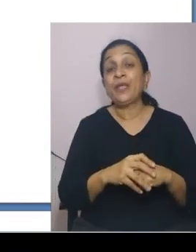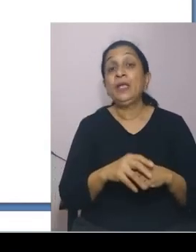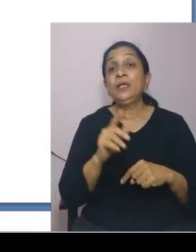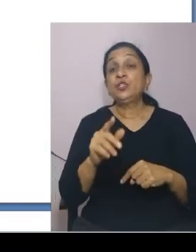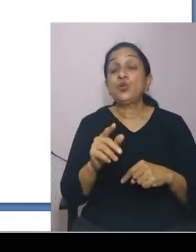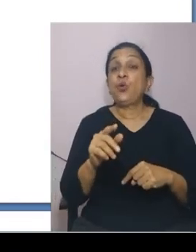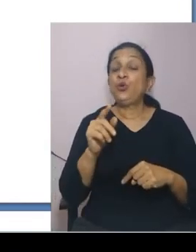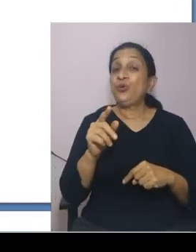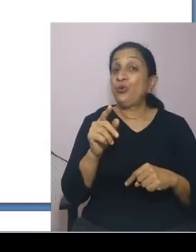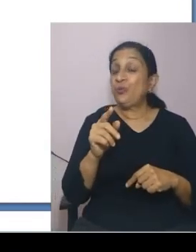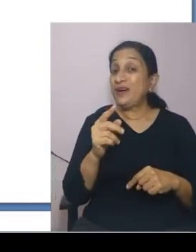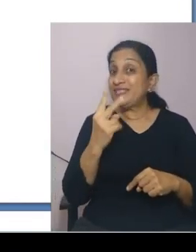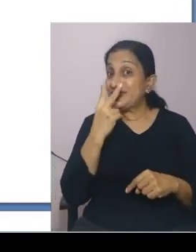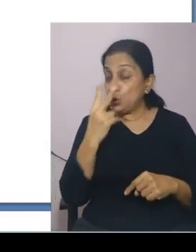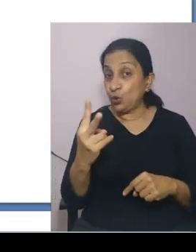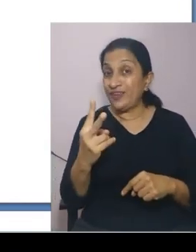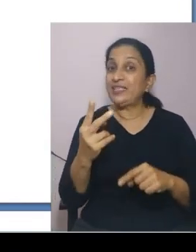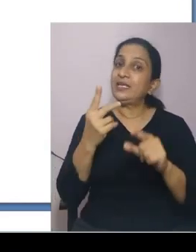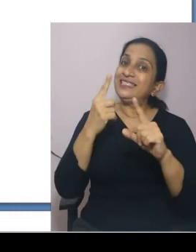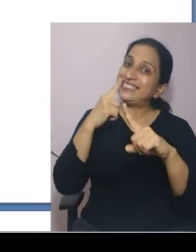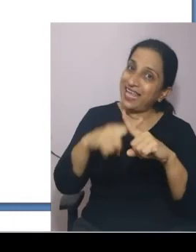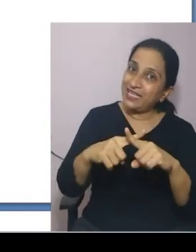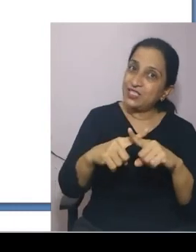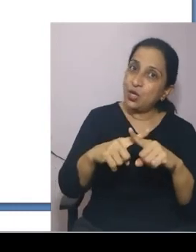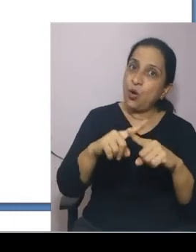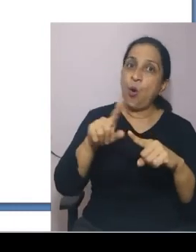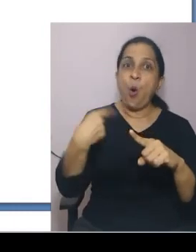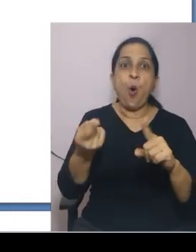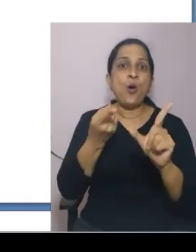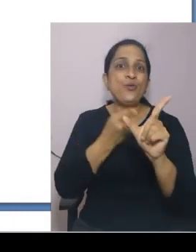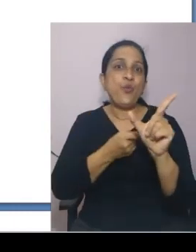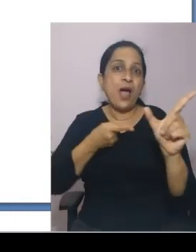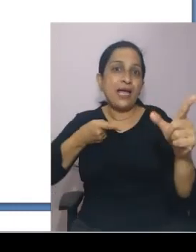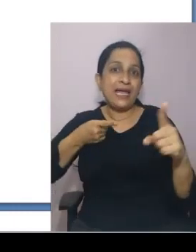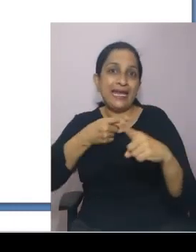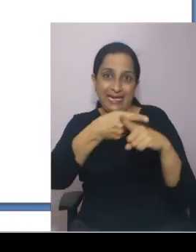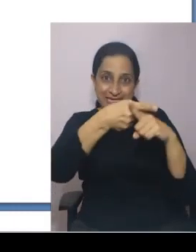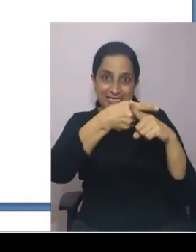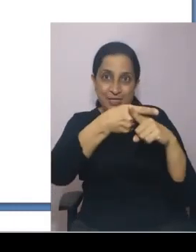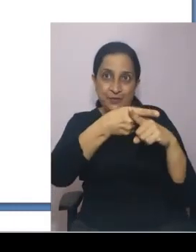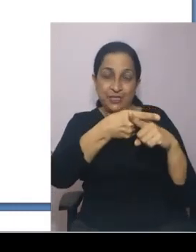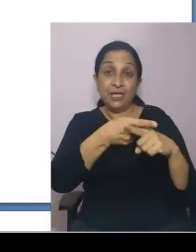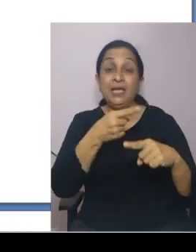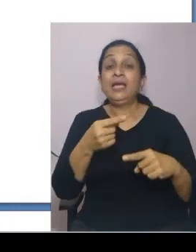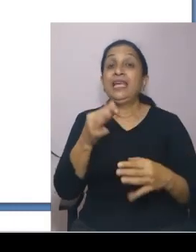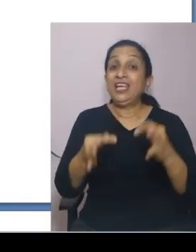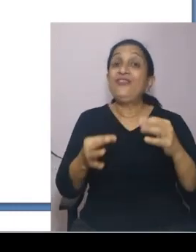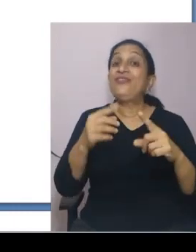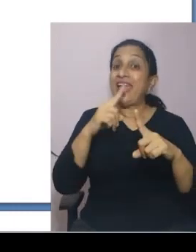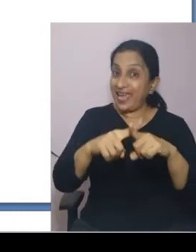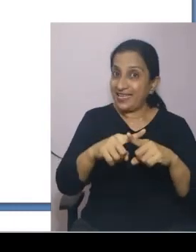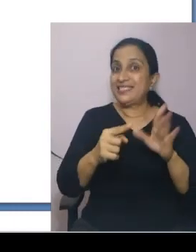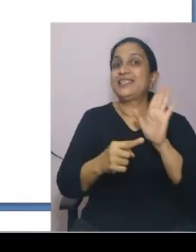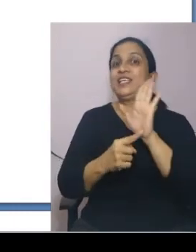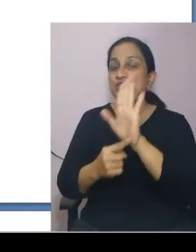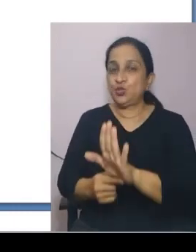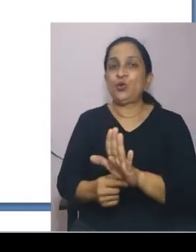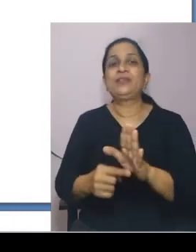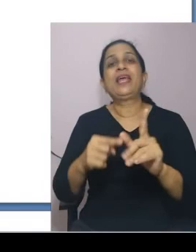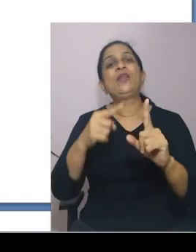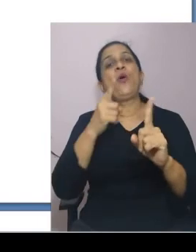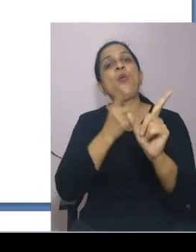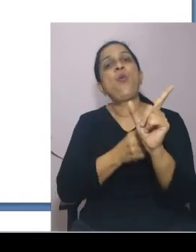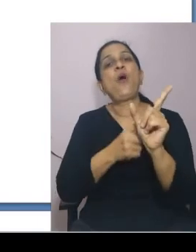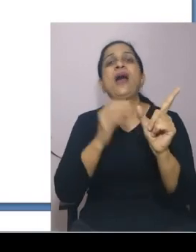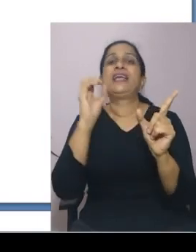it is y-intercept or x-intercept properly. Okay. So if it is x-intercept, then y becomes 0. If it is